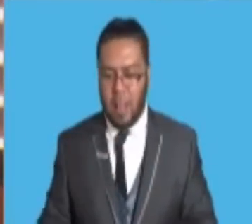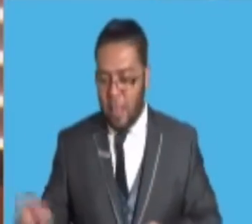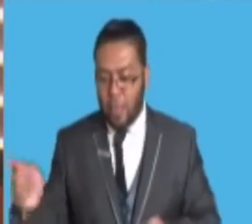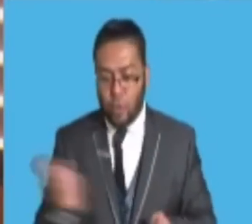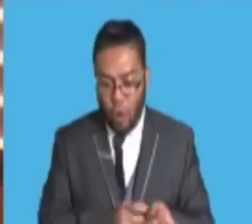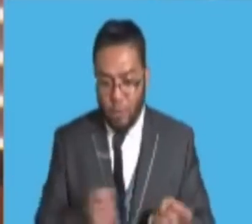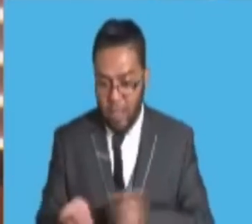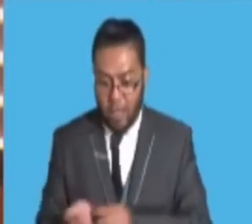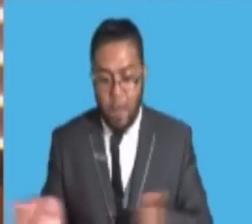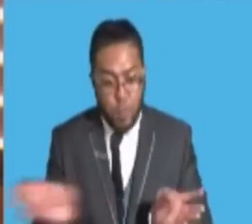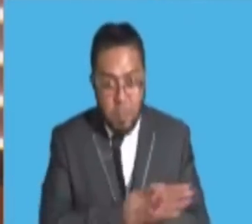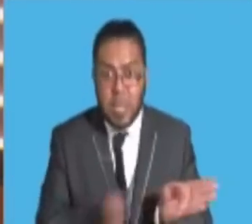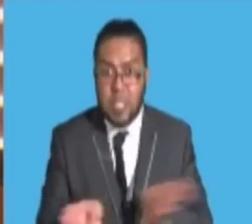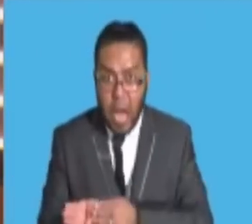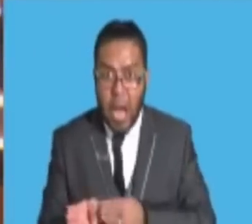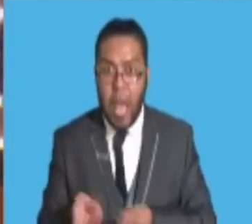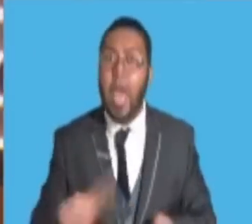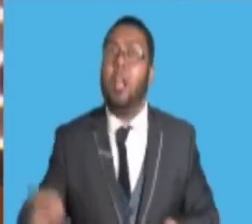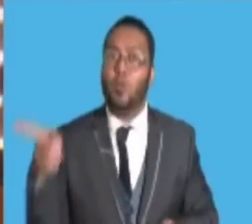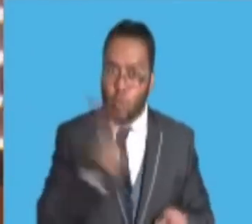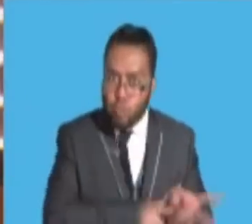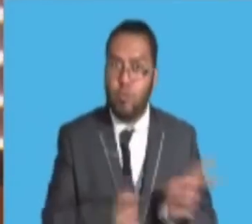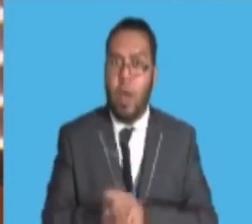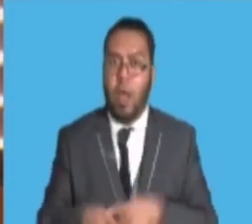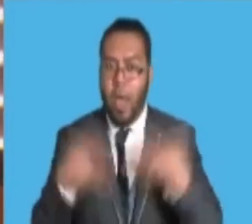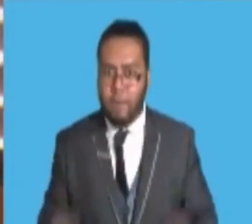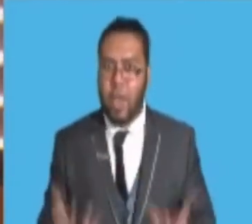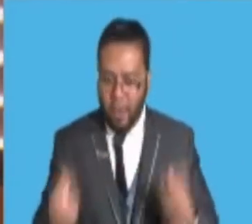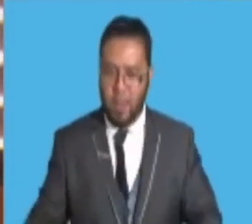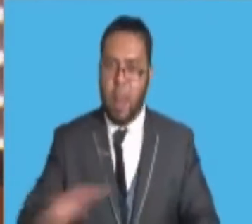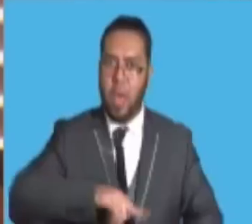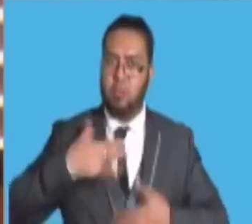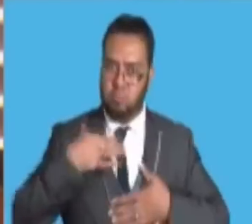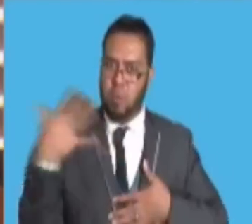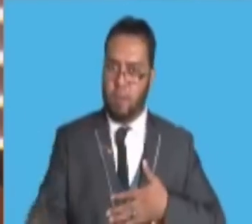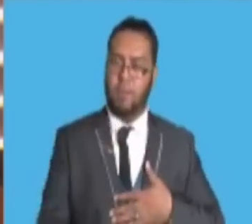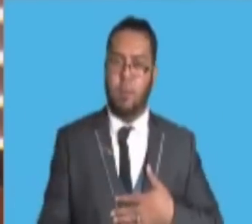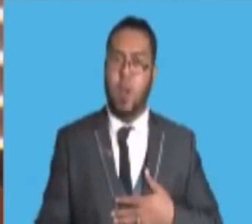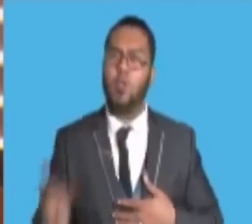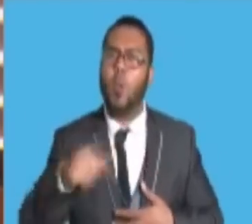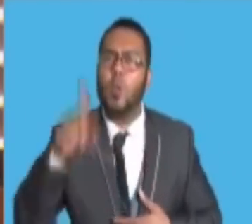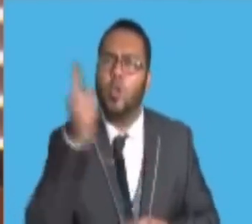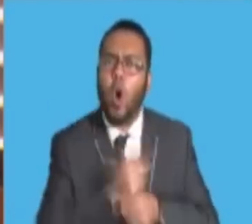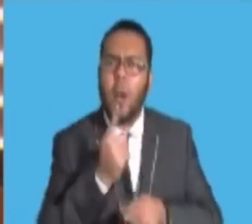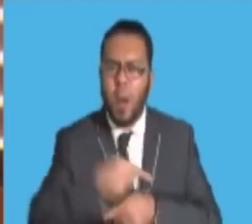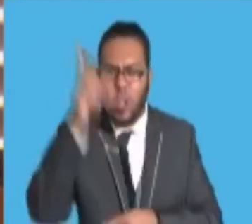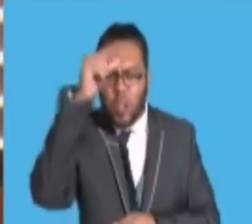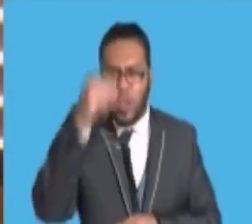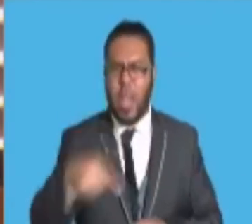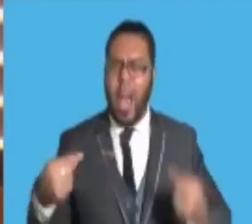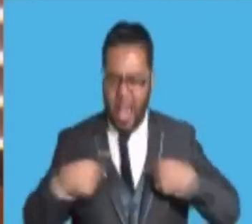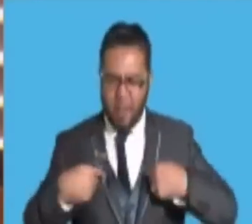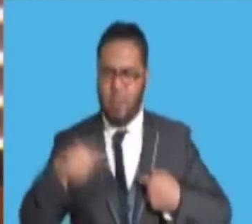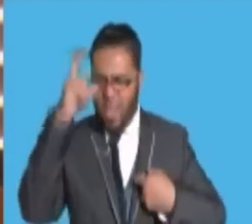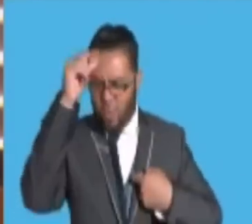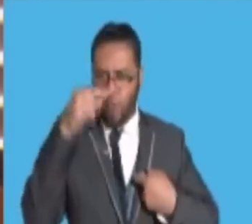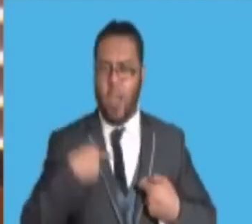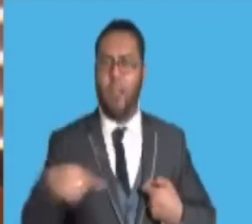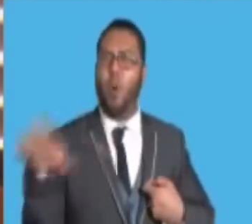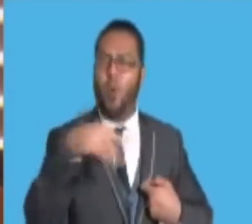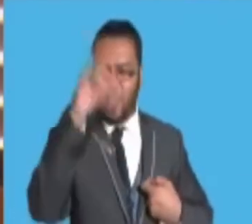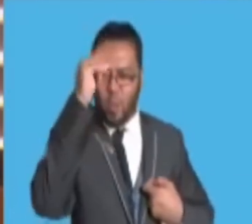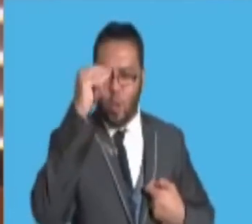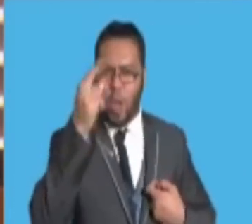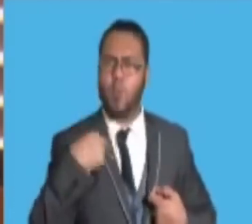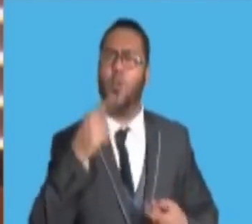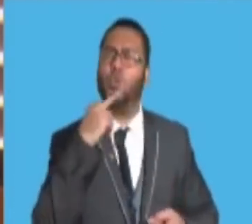Tobata, Burumbasanga, and also in Kumbuna. So when we talk about Itoke, I'm the Itoke of the Itoke. When we